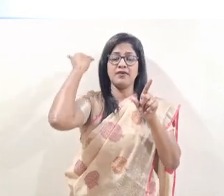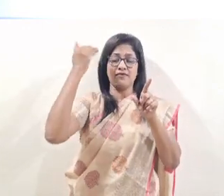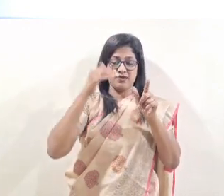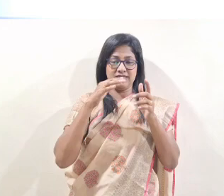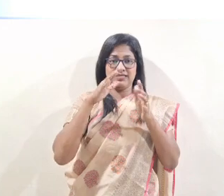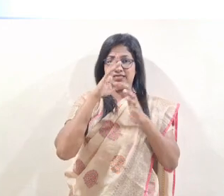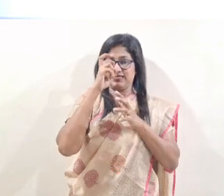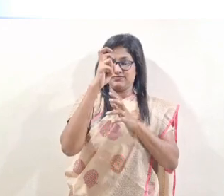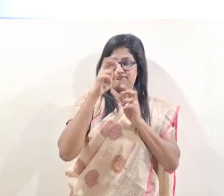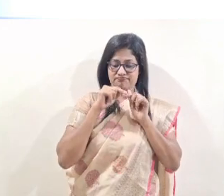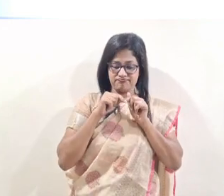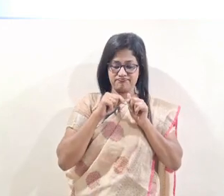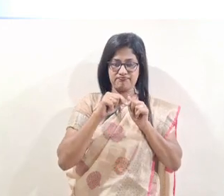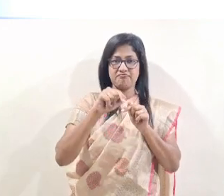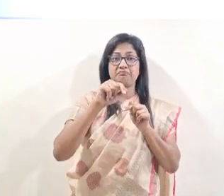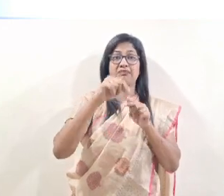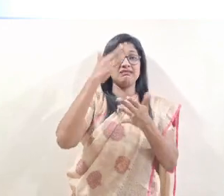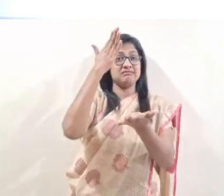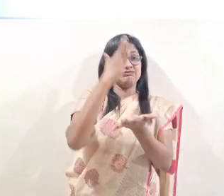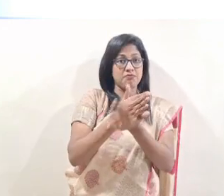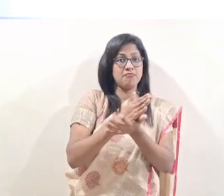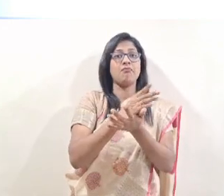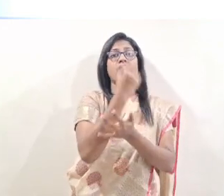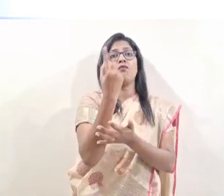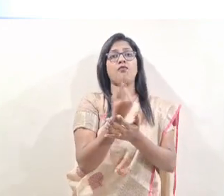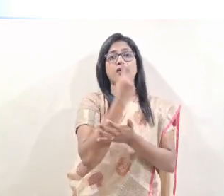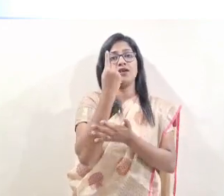midsection, they were stranded for just 1 hour.